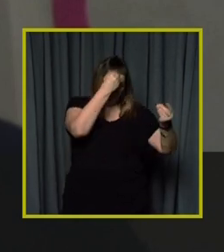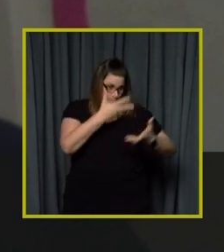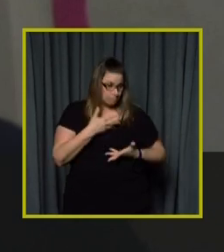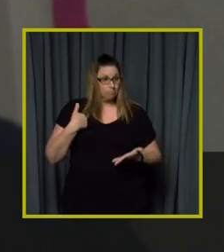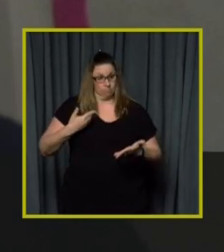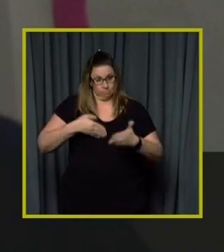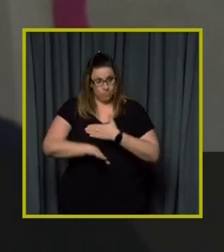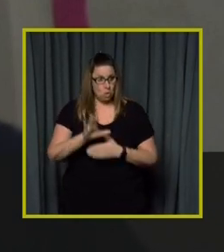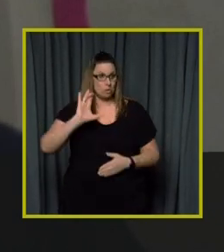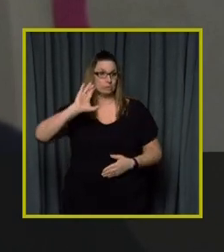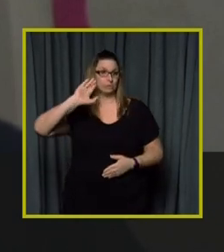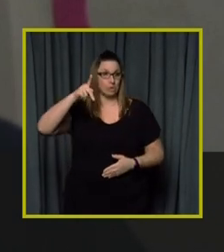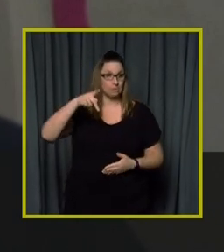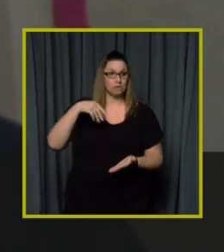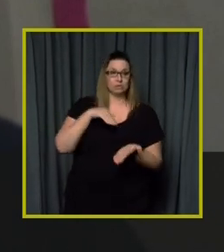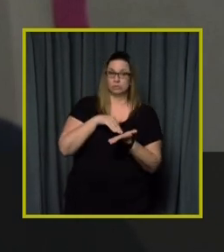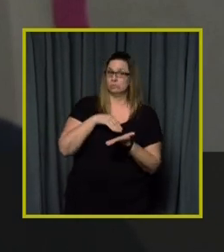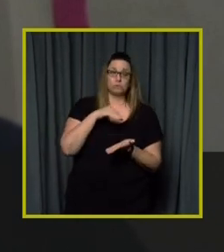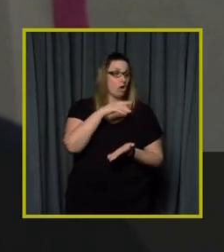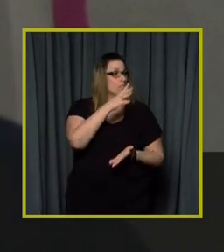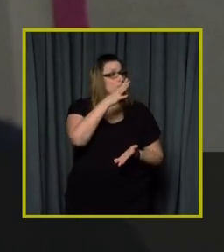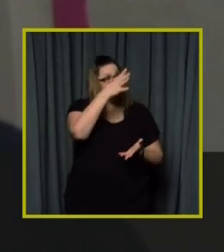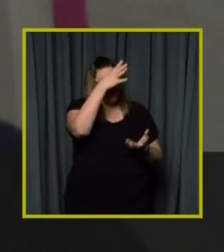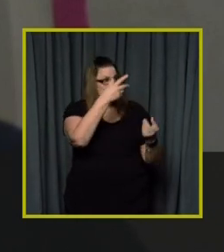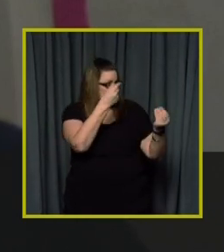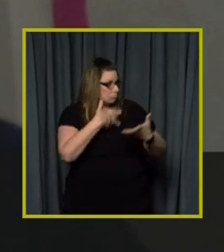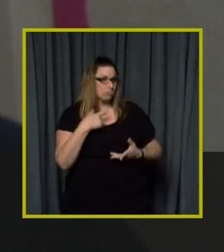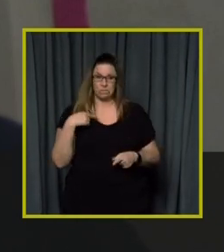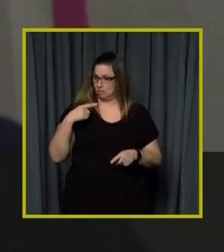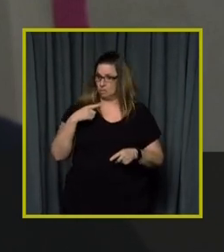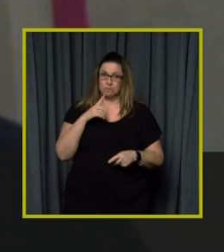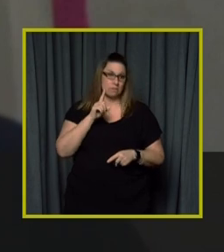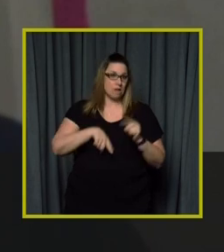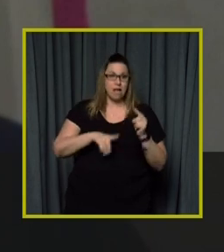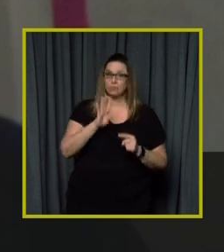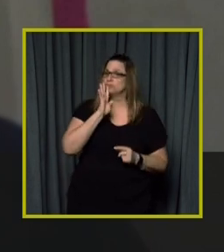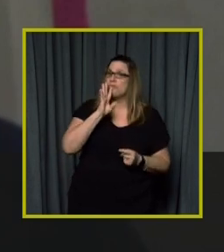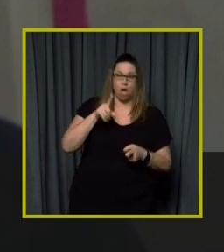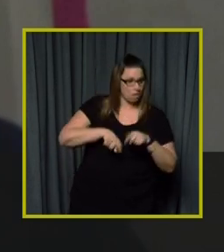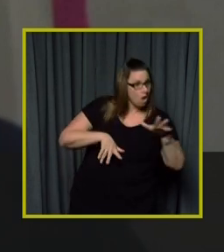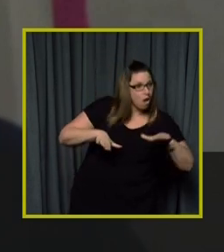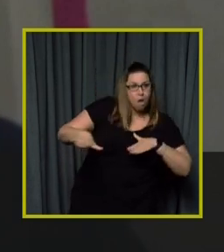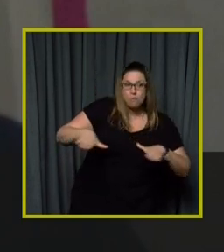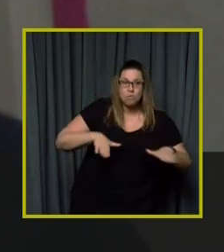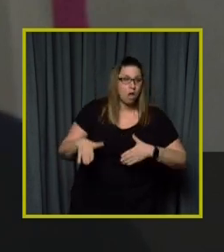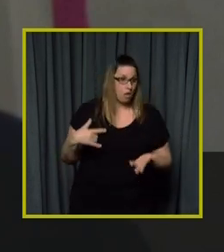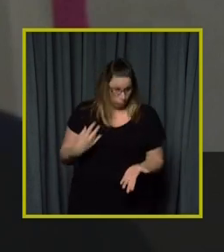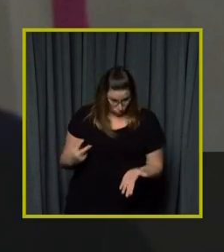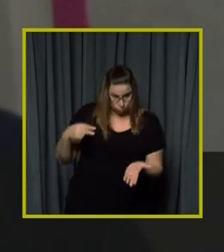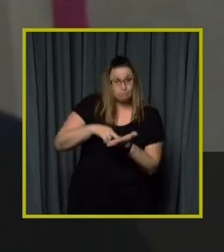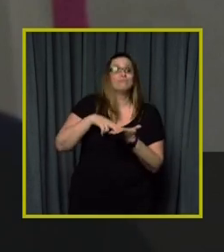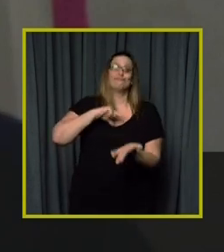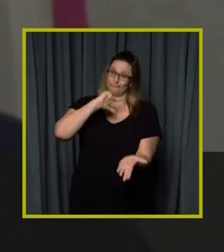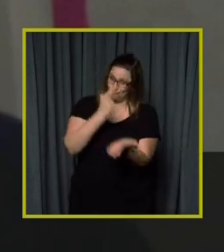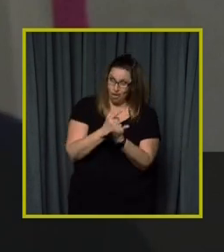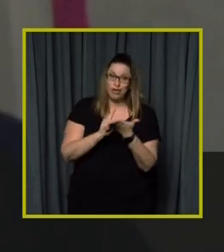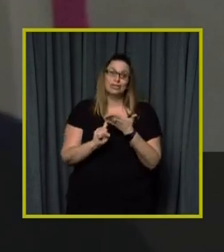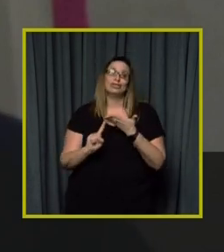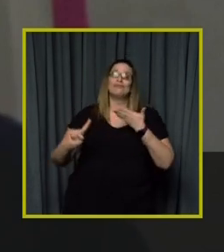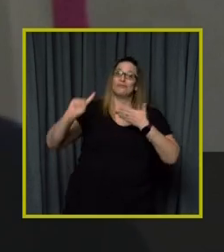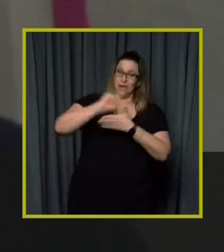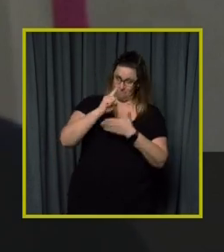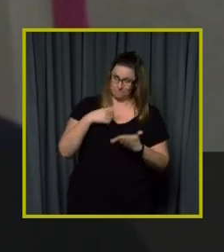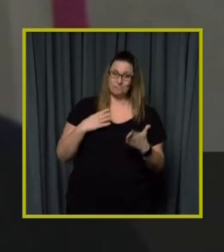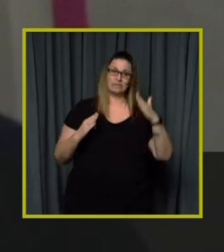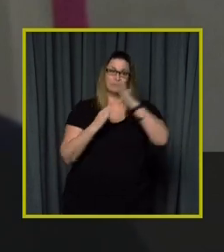talk. Instead, I graduated high school at the top of my class. HMS Host